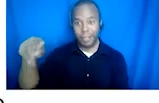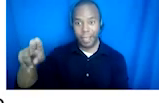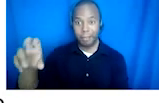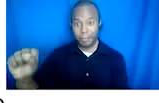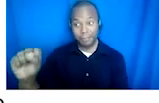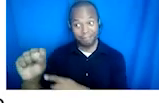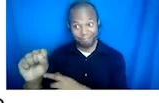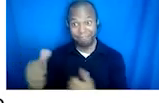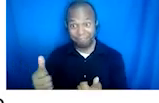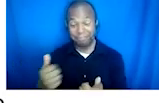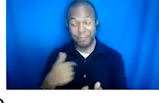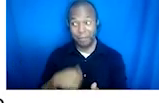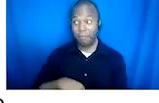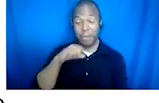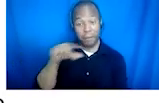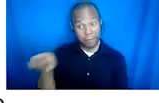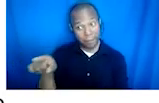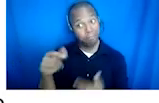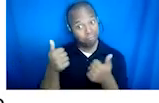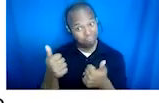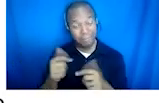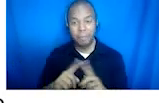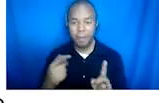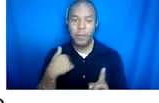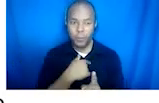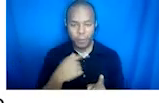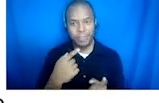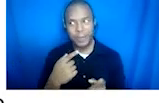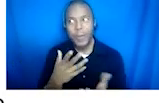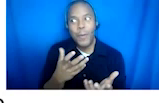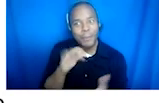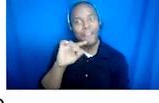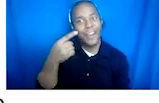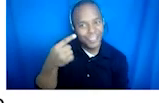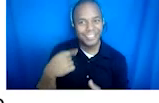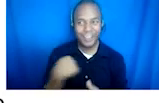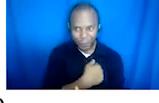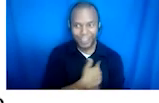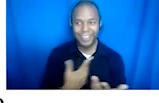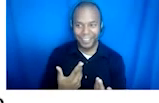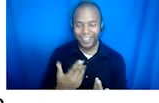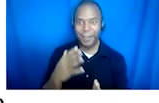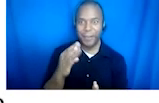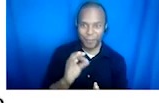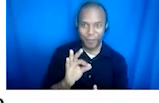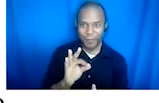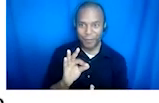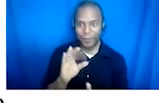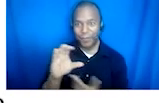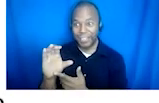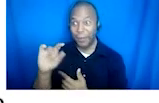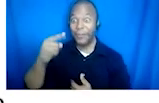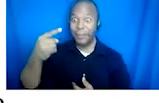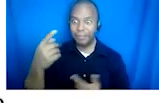really hard and I'm so glad that they earned it. But we're supposed to be first. Fresno first, you know, the whole holding up